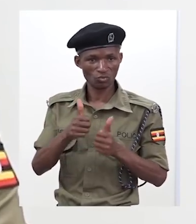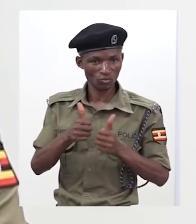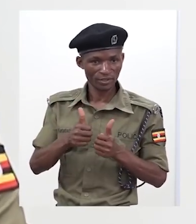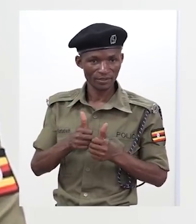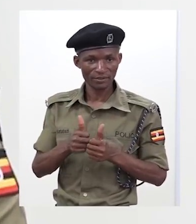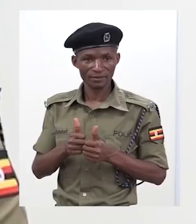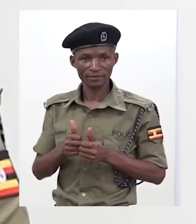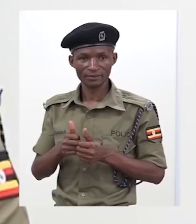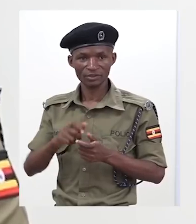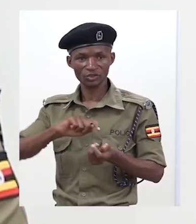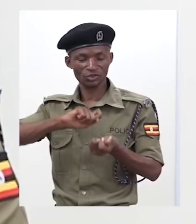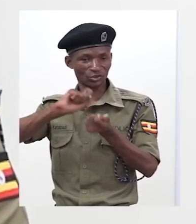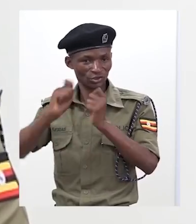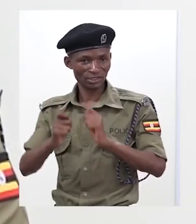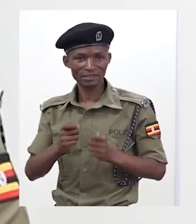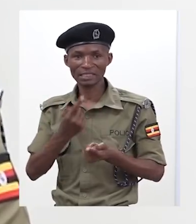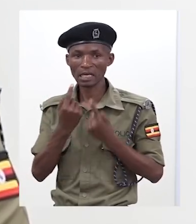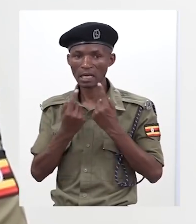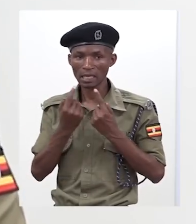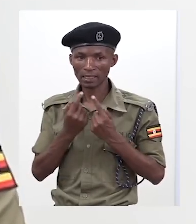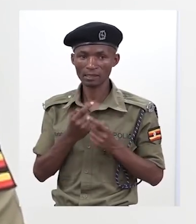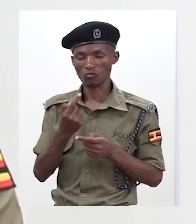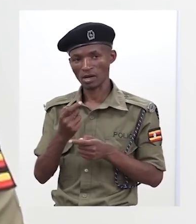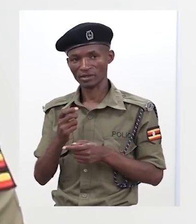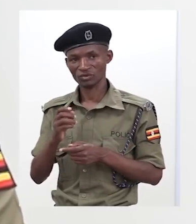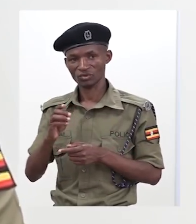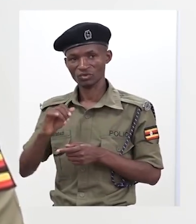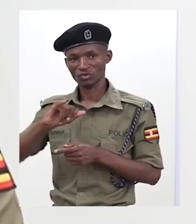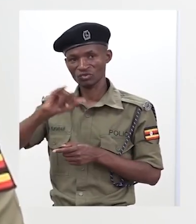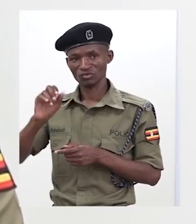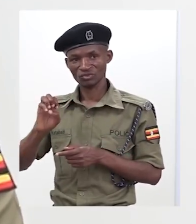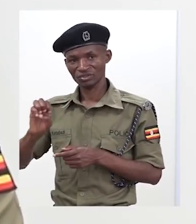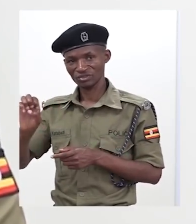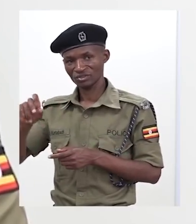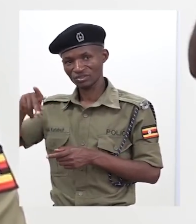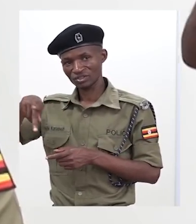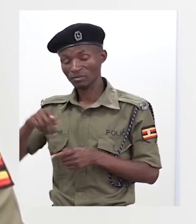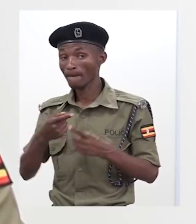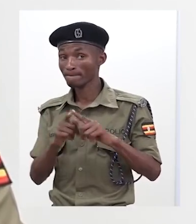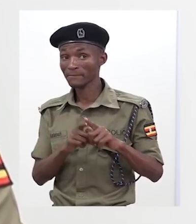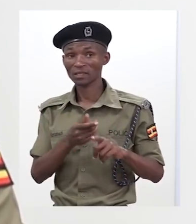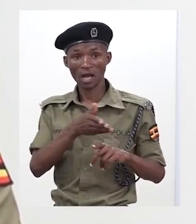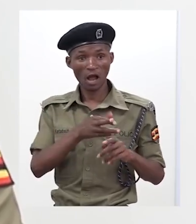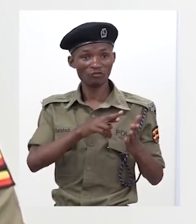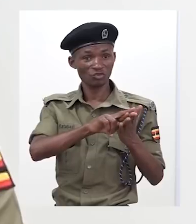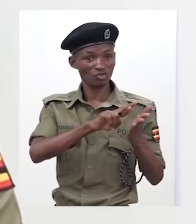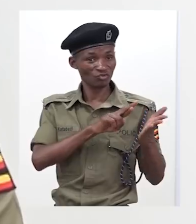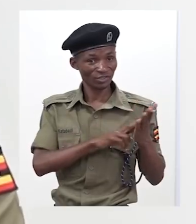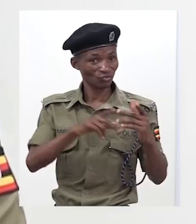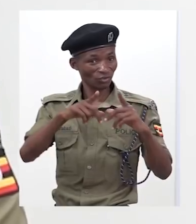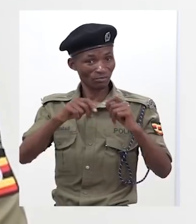from the original color to red, that is a Jeep and an Audi, but without registration plates, that we are